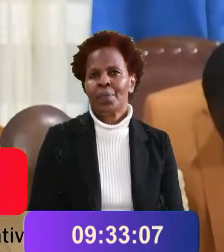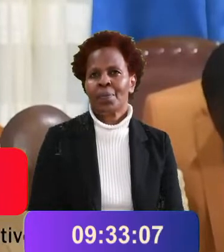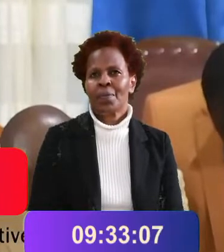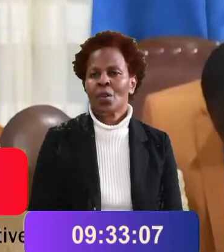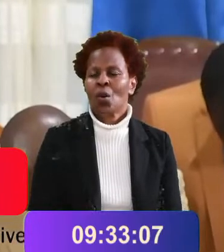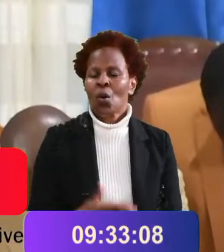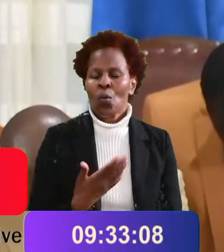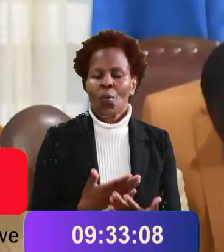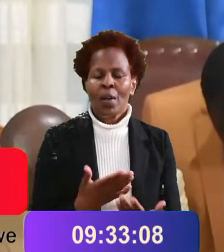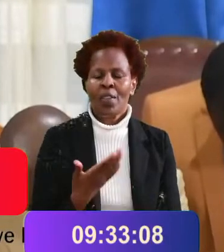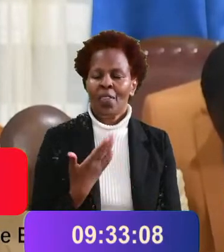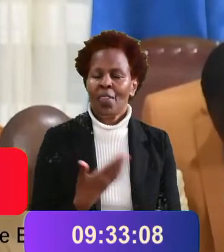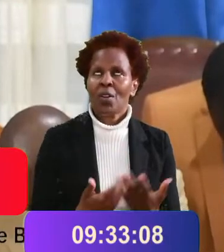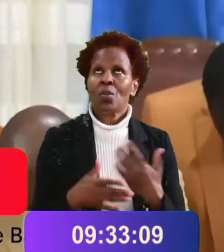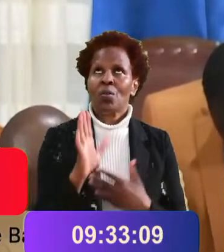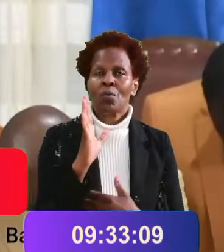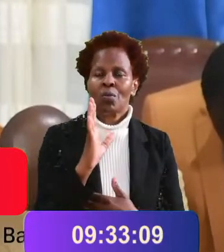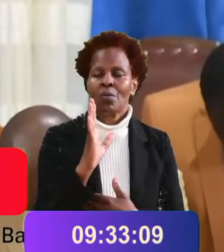We praise you, O God,